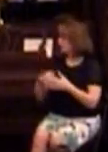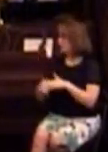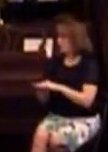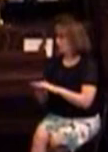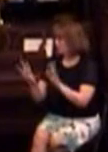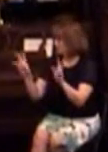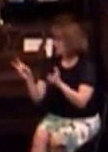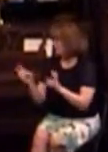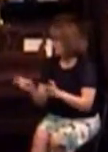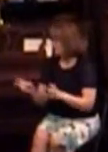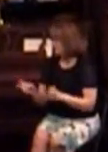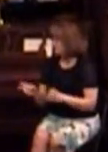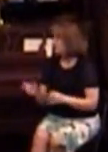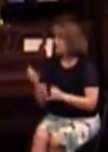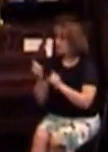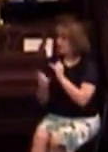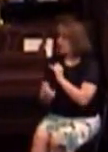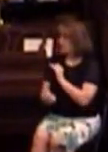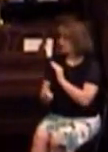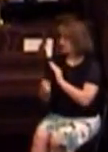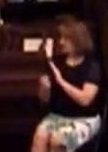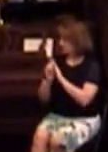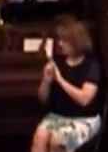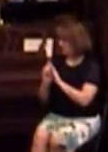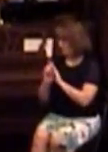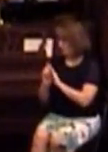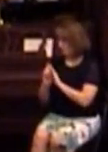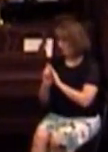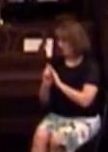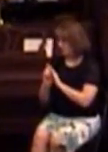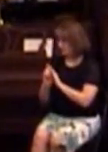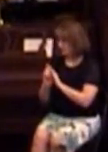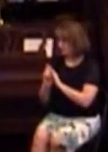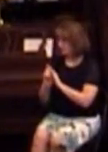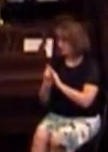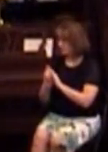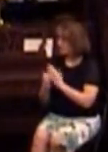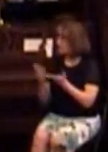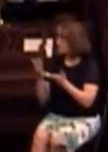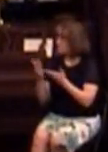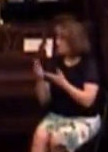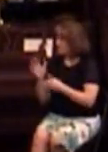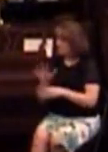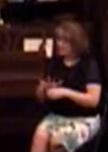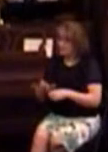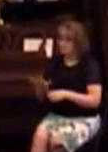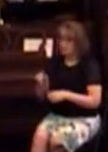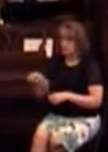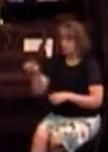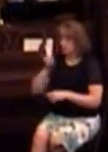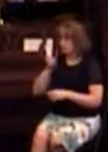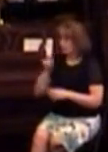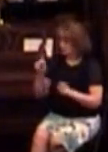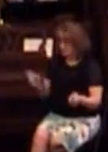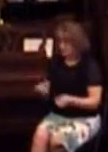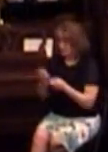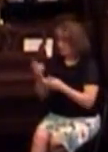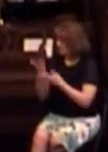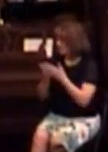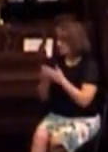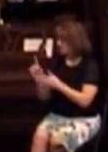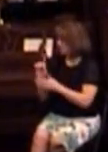there's dozens more I could give, is there could be an area of sin in your life that you're blind to. You just don't get